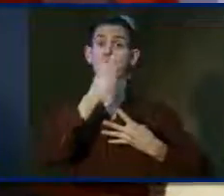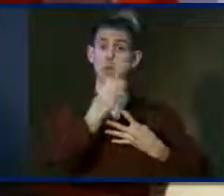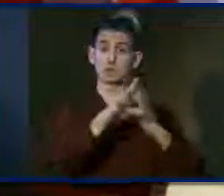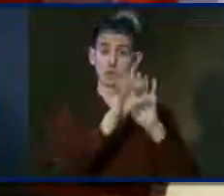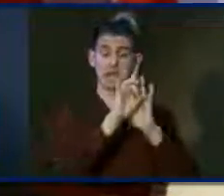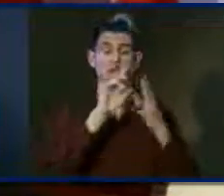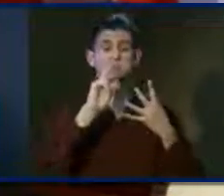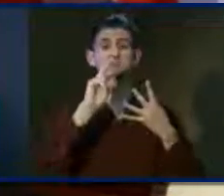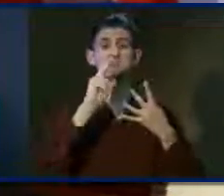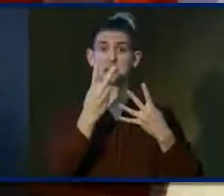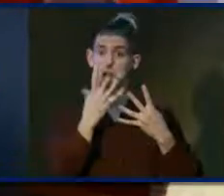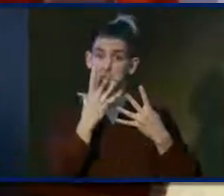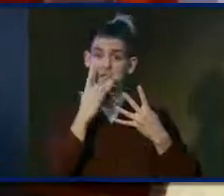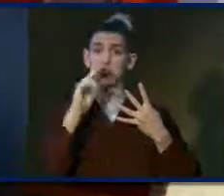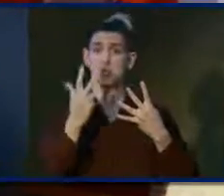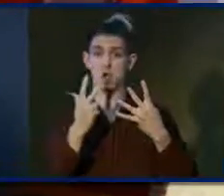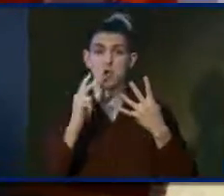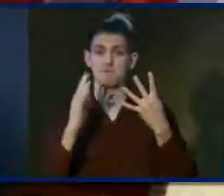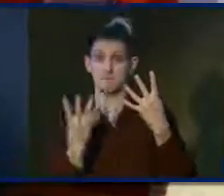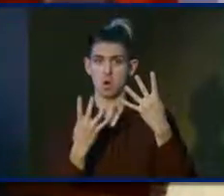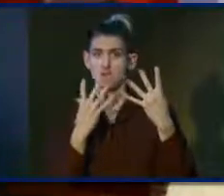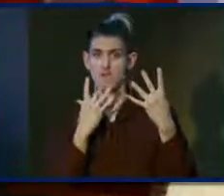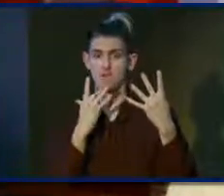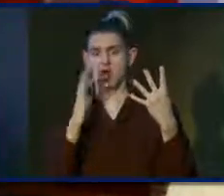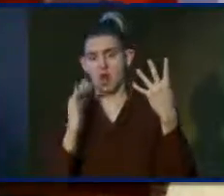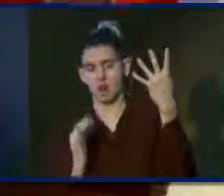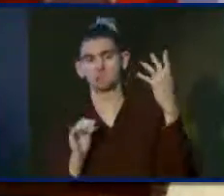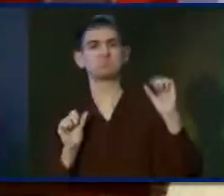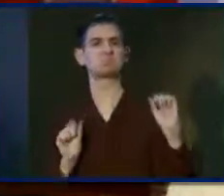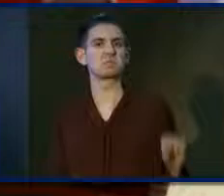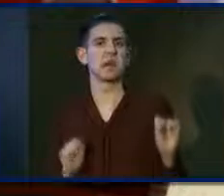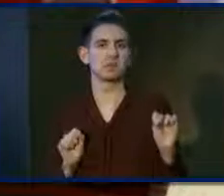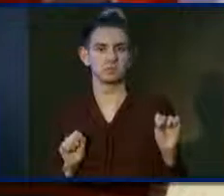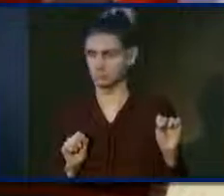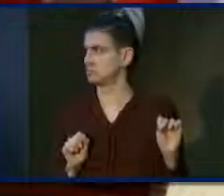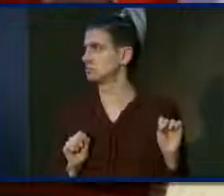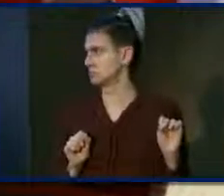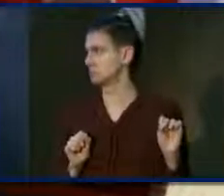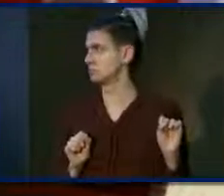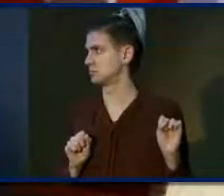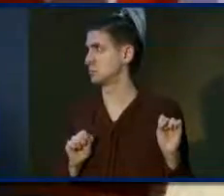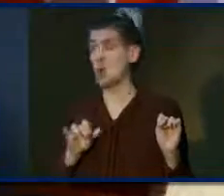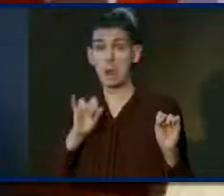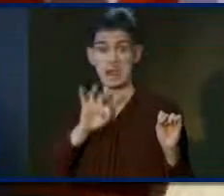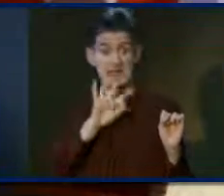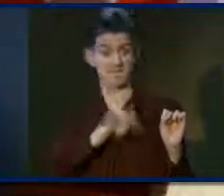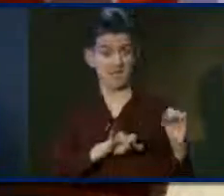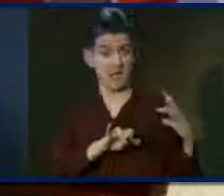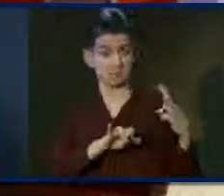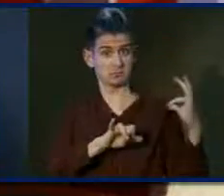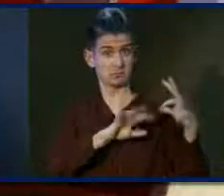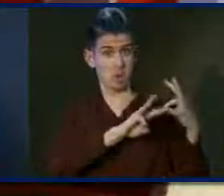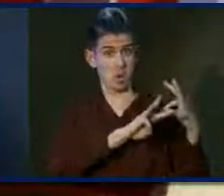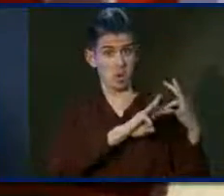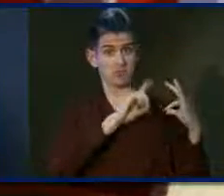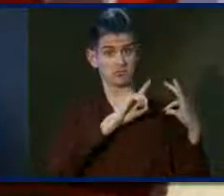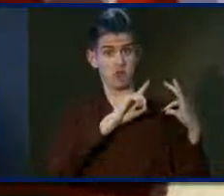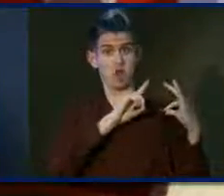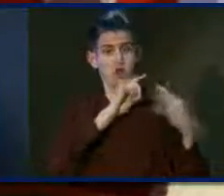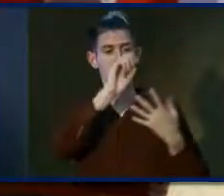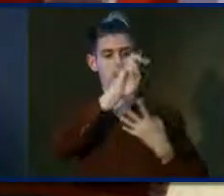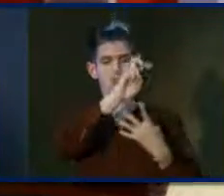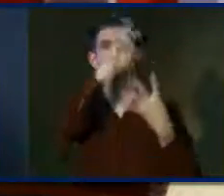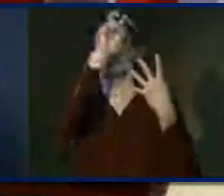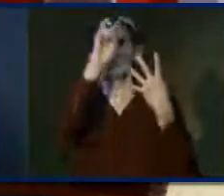event, in those states, they actually had a big share of votes also going for withdrawn candidates, but 90% of them ranked an active candidate